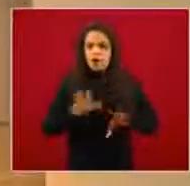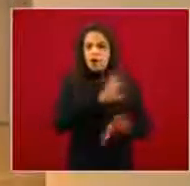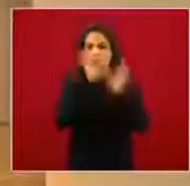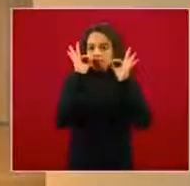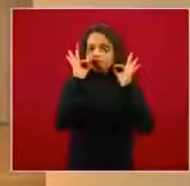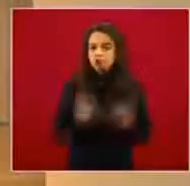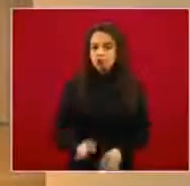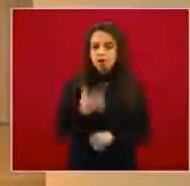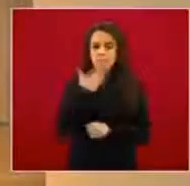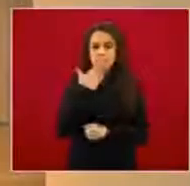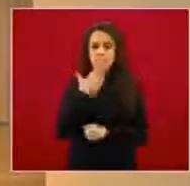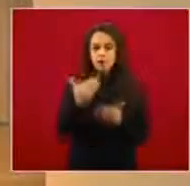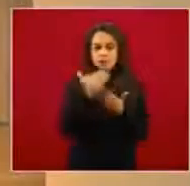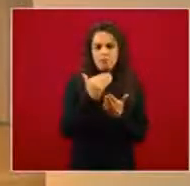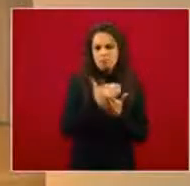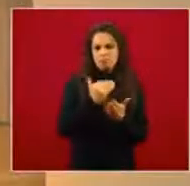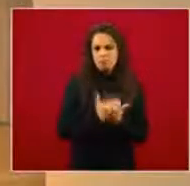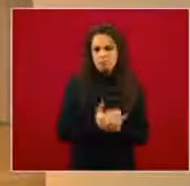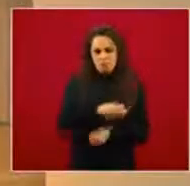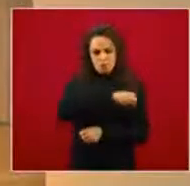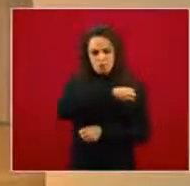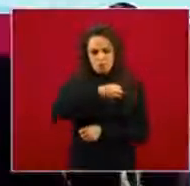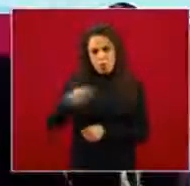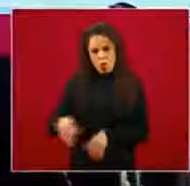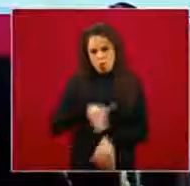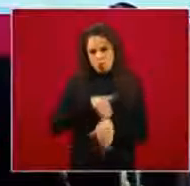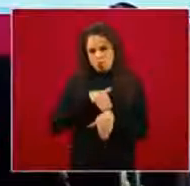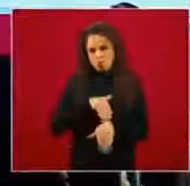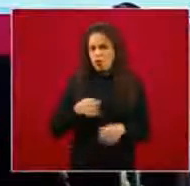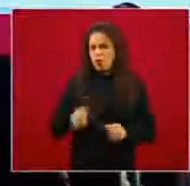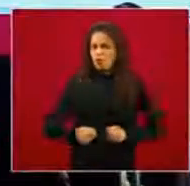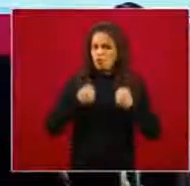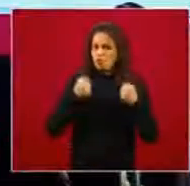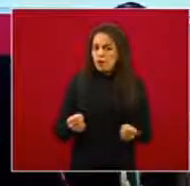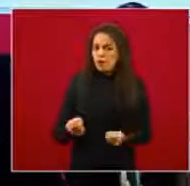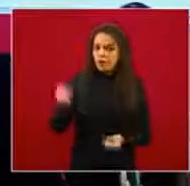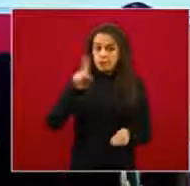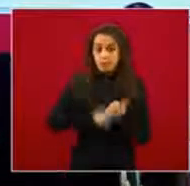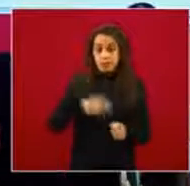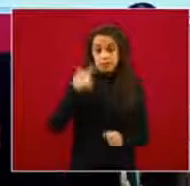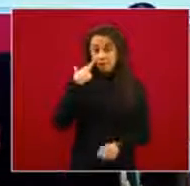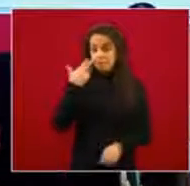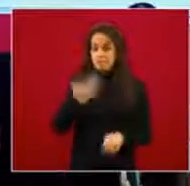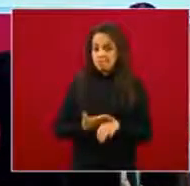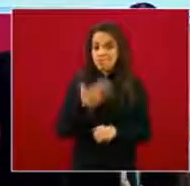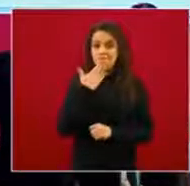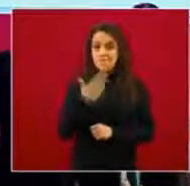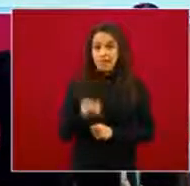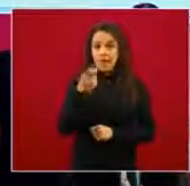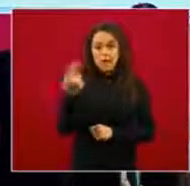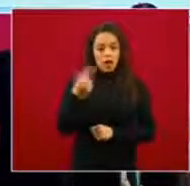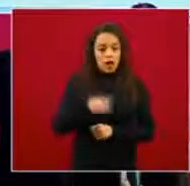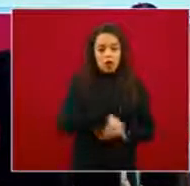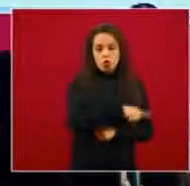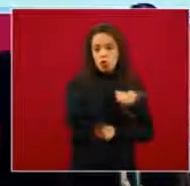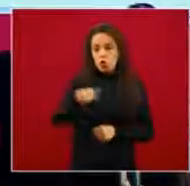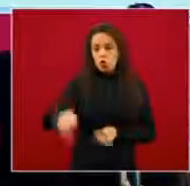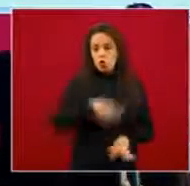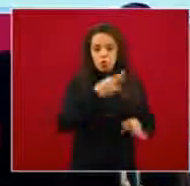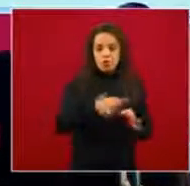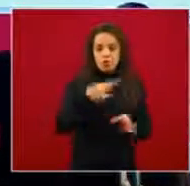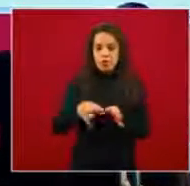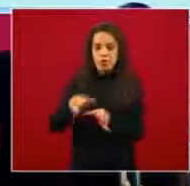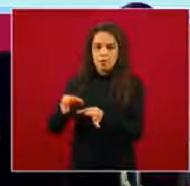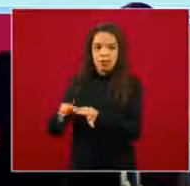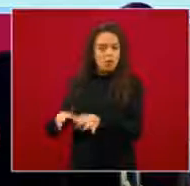They have created extraordinary protocols, strict protocols, and there's plenty of responsibility. That's the way it should be for